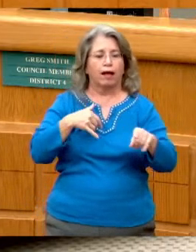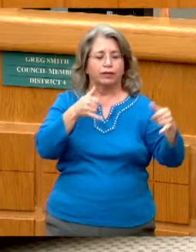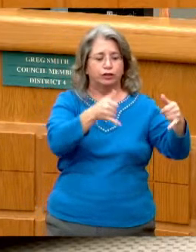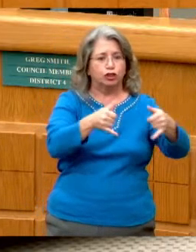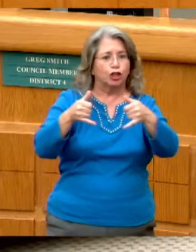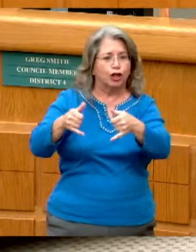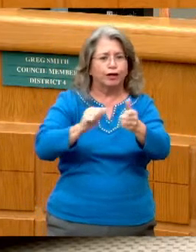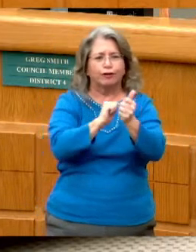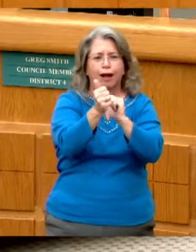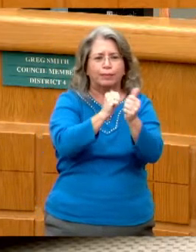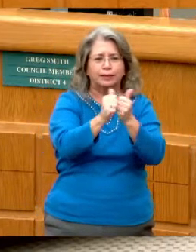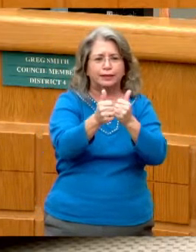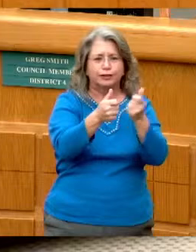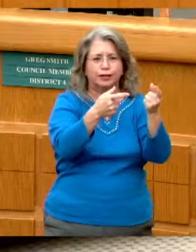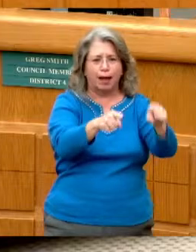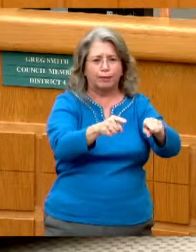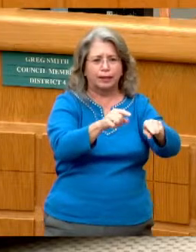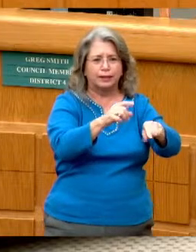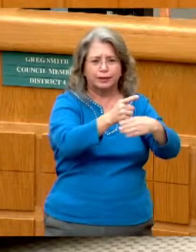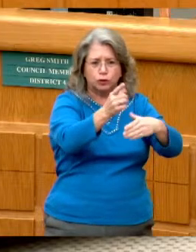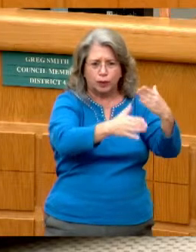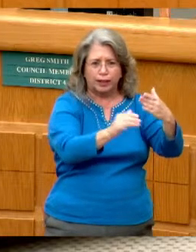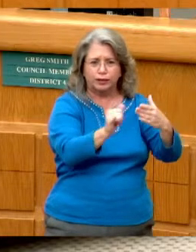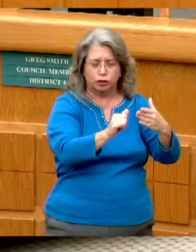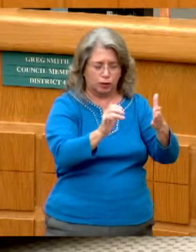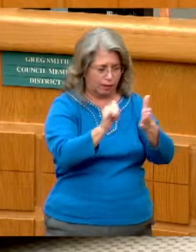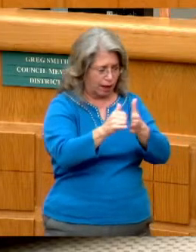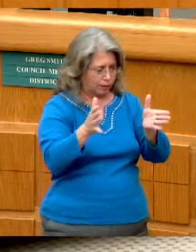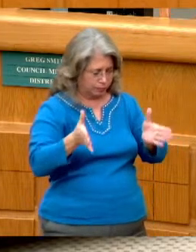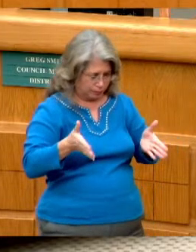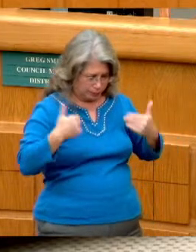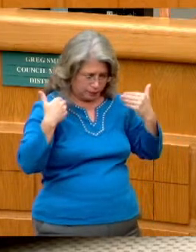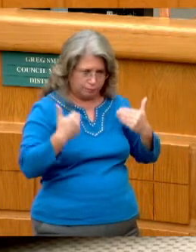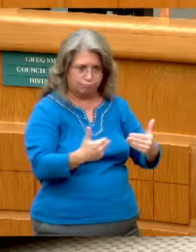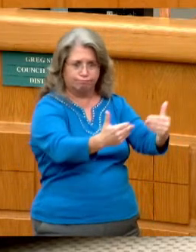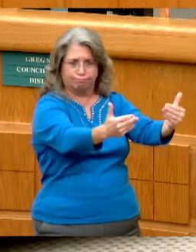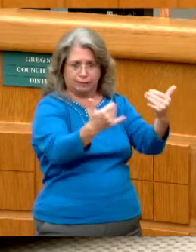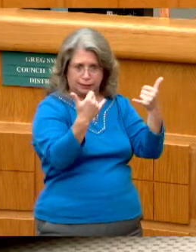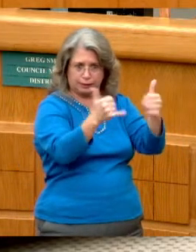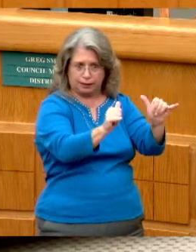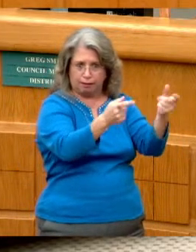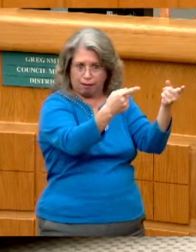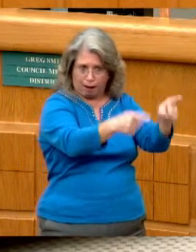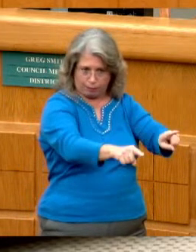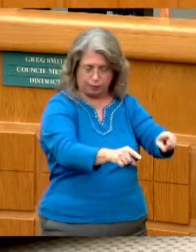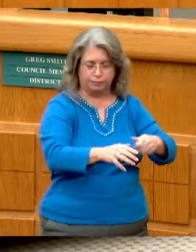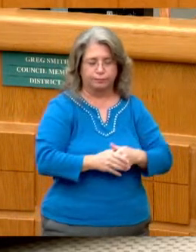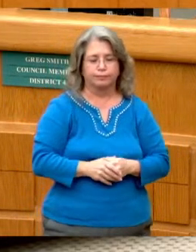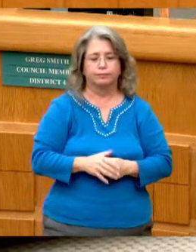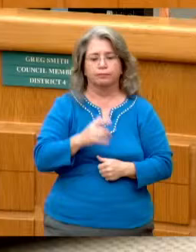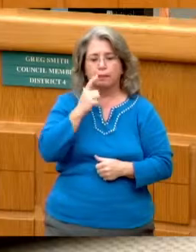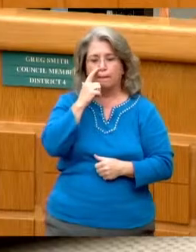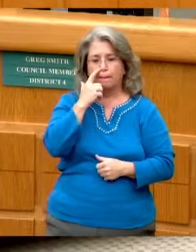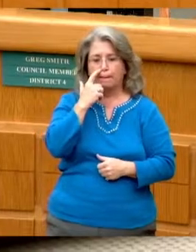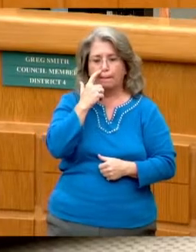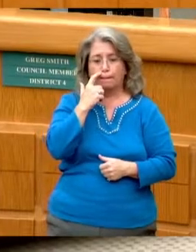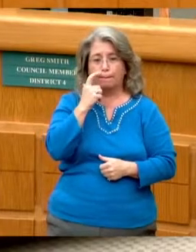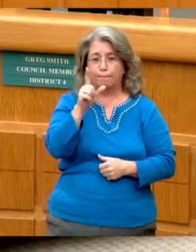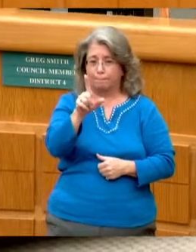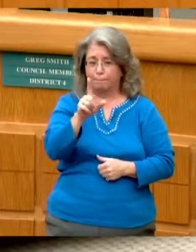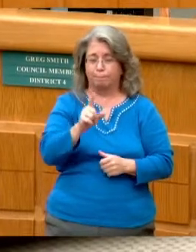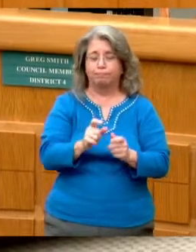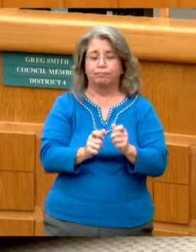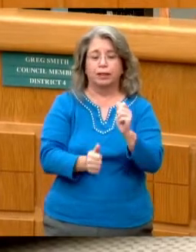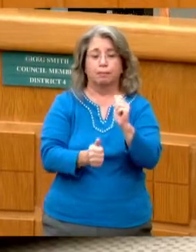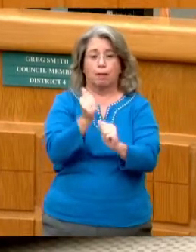Richard Borchard Fairgrounds over the weekend, and that show will also go on. So the most important thing to do so